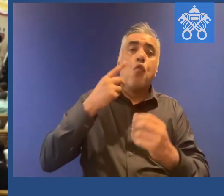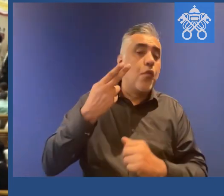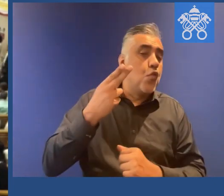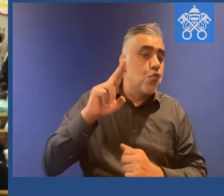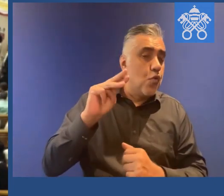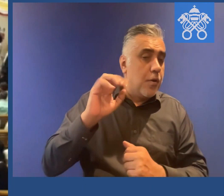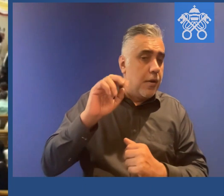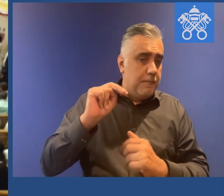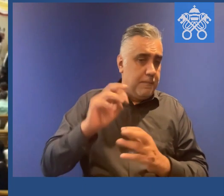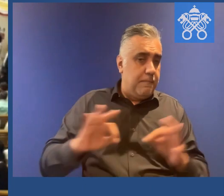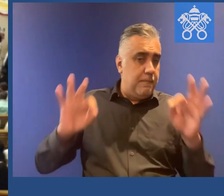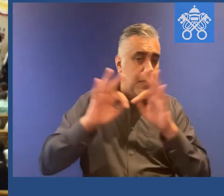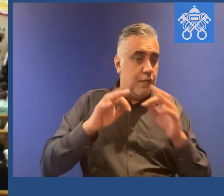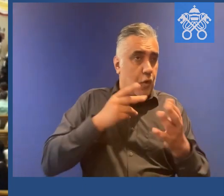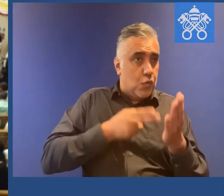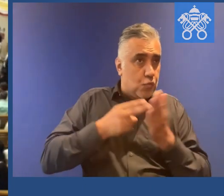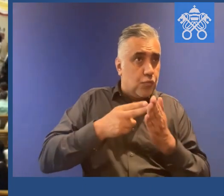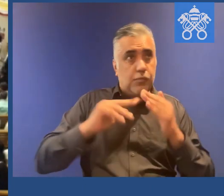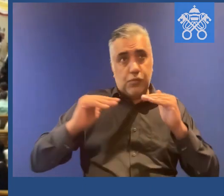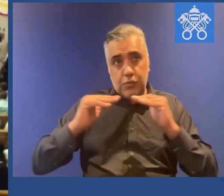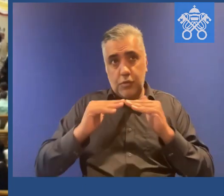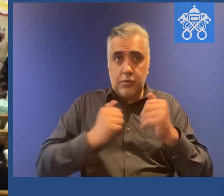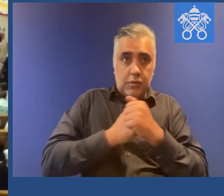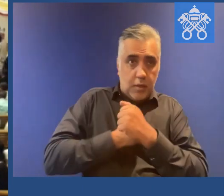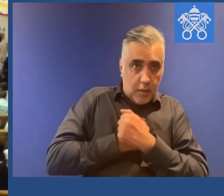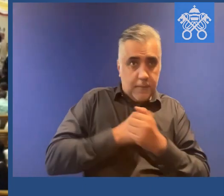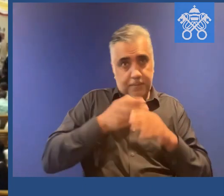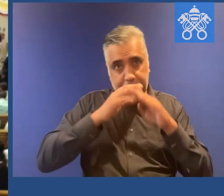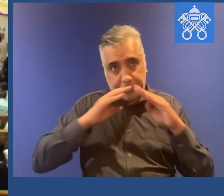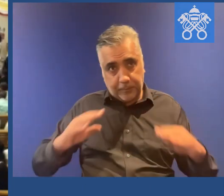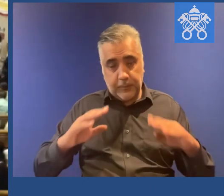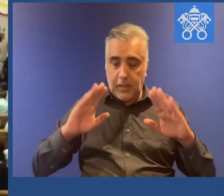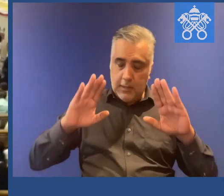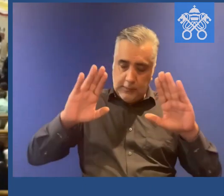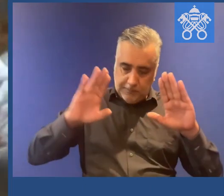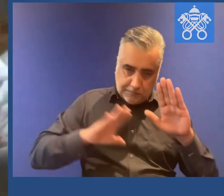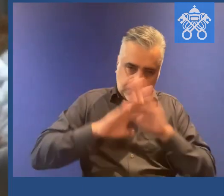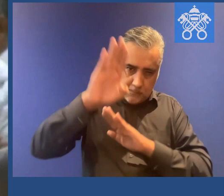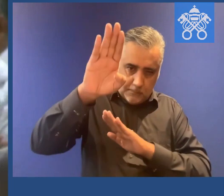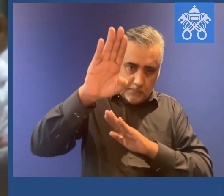values of truth, justice, love, peace, and excellence.